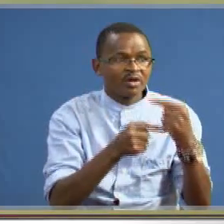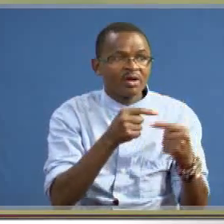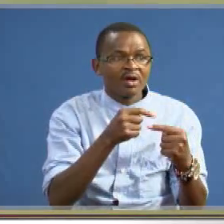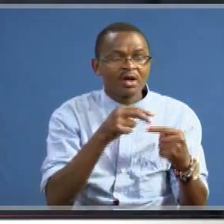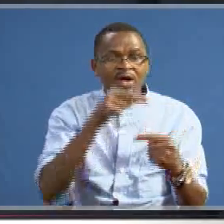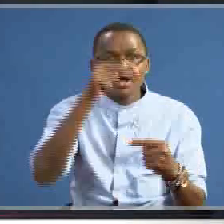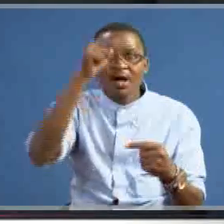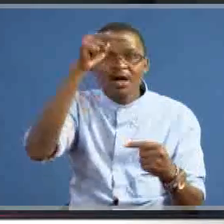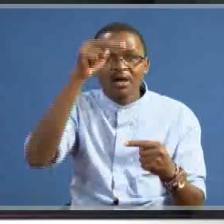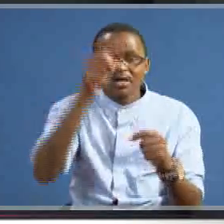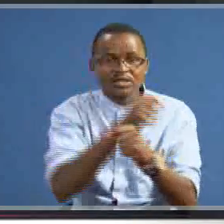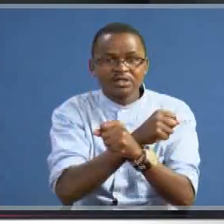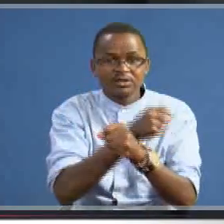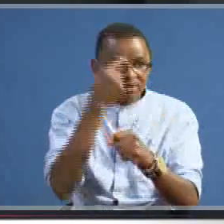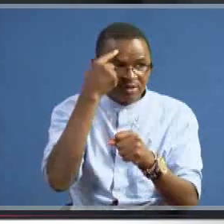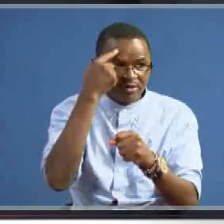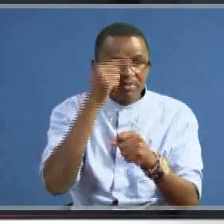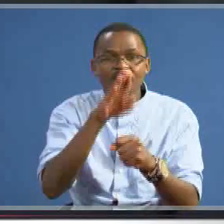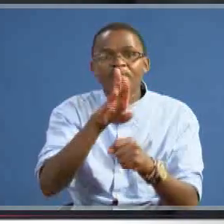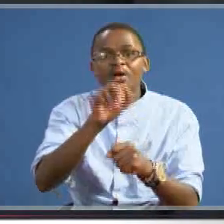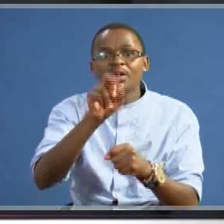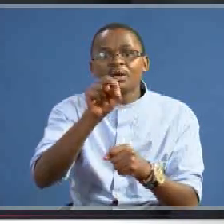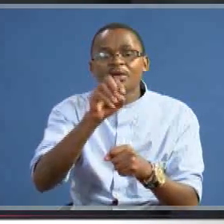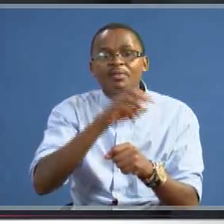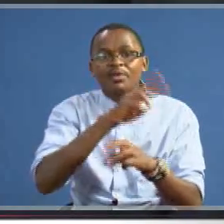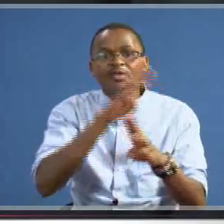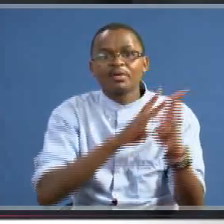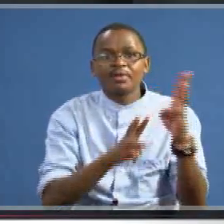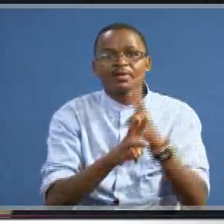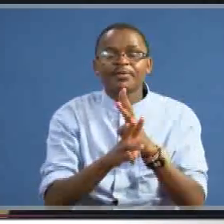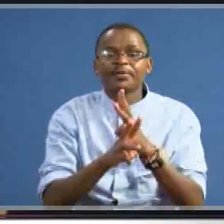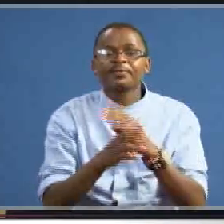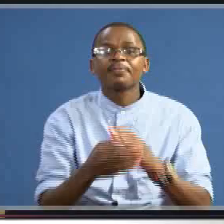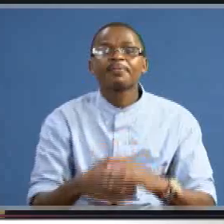set high standards for locally brandon's globally